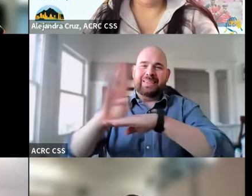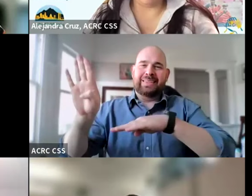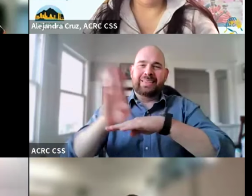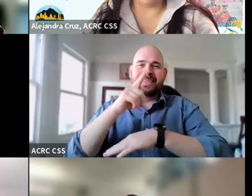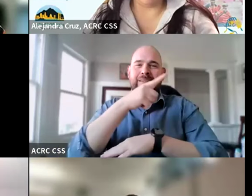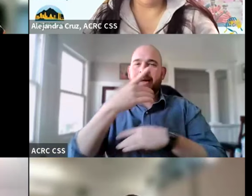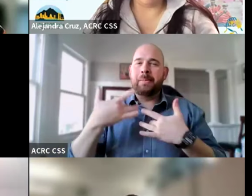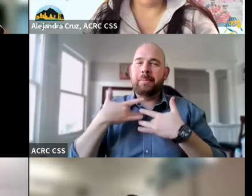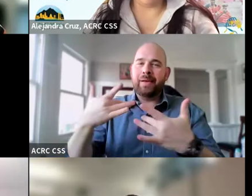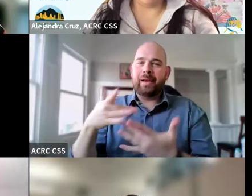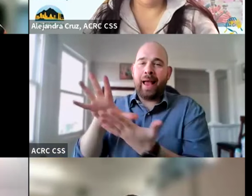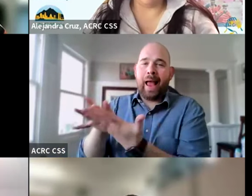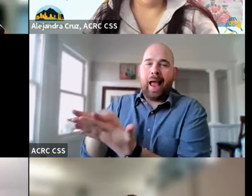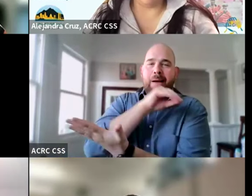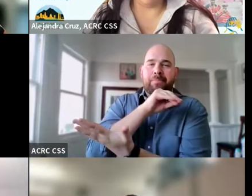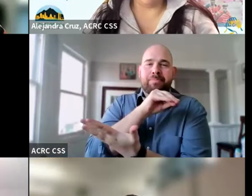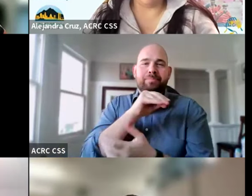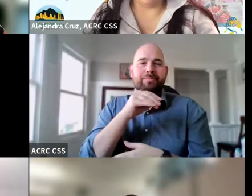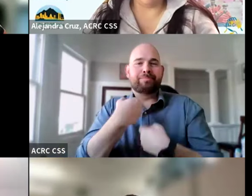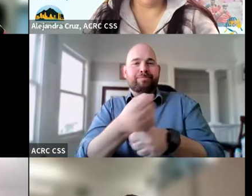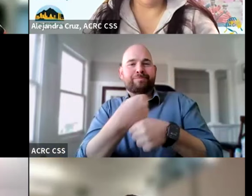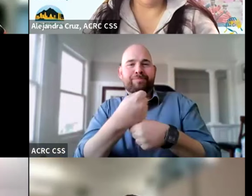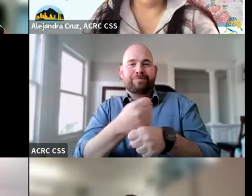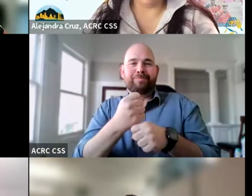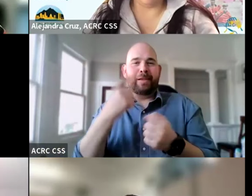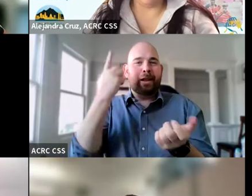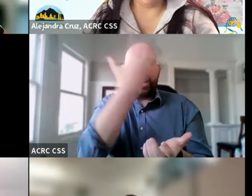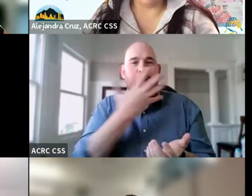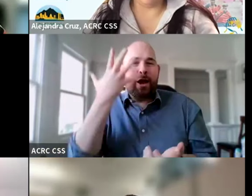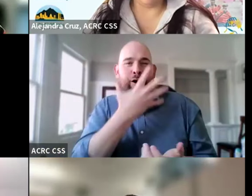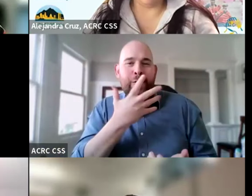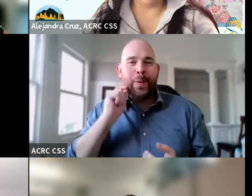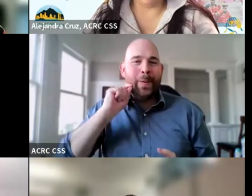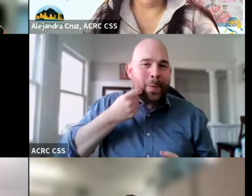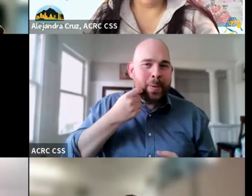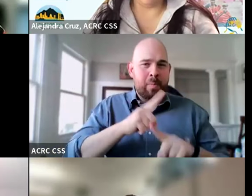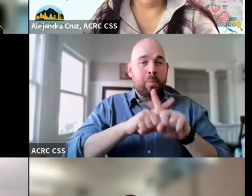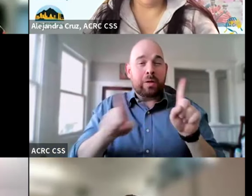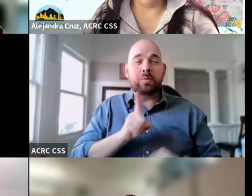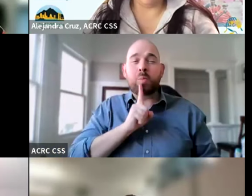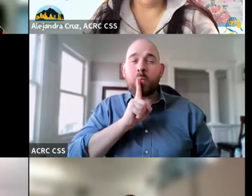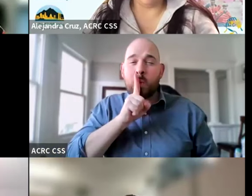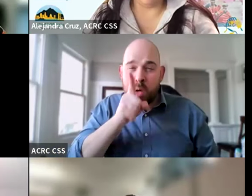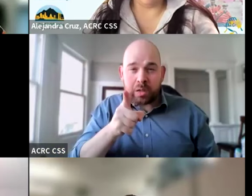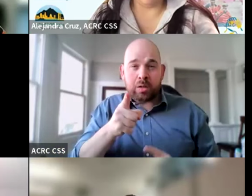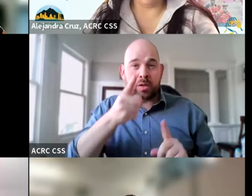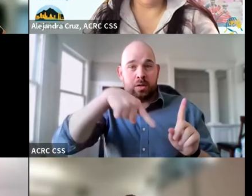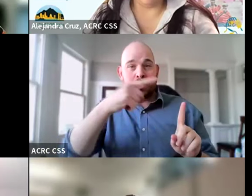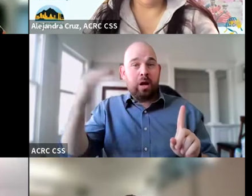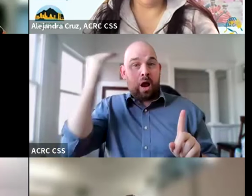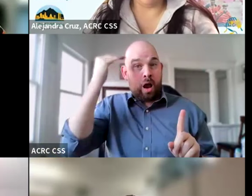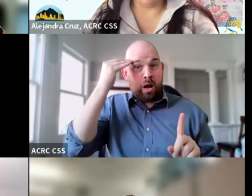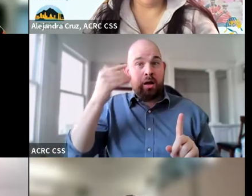innately use sign language. These big businesses, they tend to copy a different artist because it